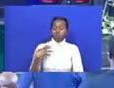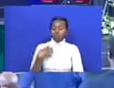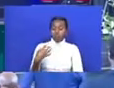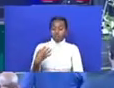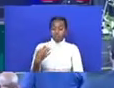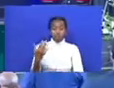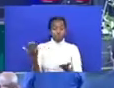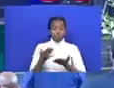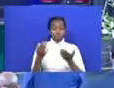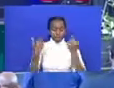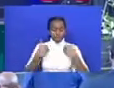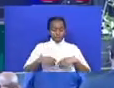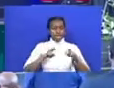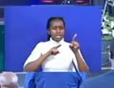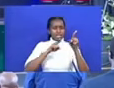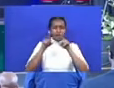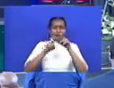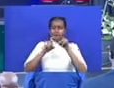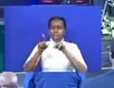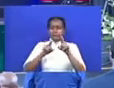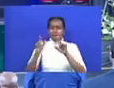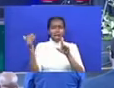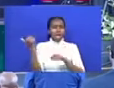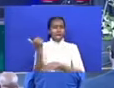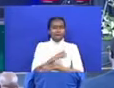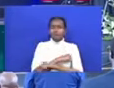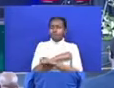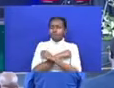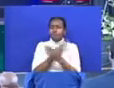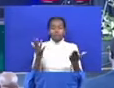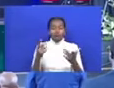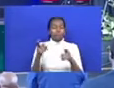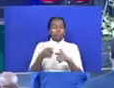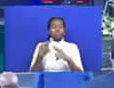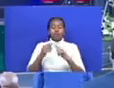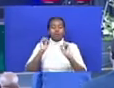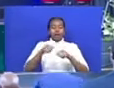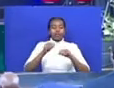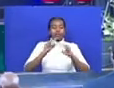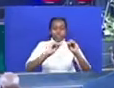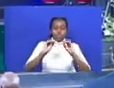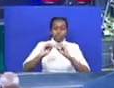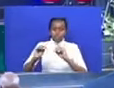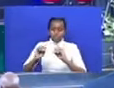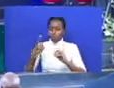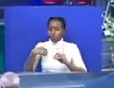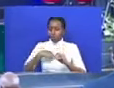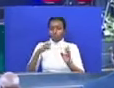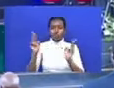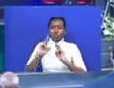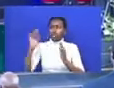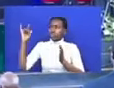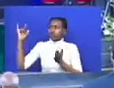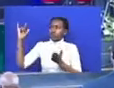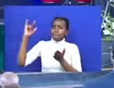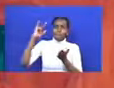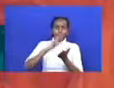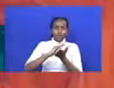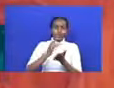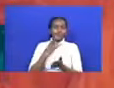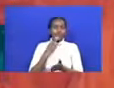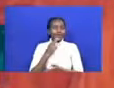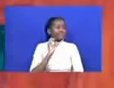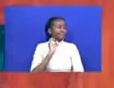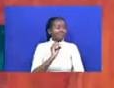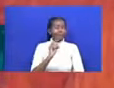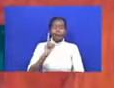and sensitizing them that we are no longer just importing sugar to import sugar. We are doing something different